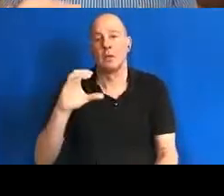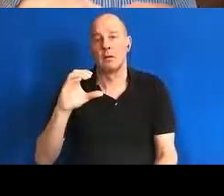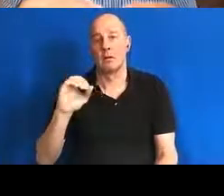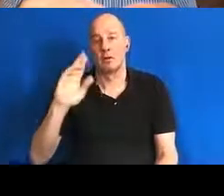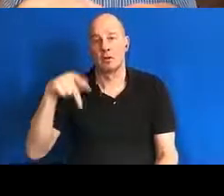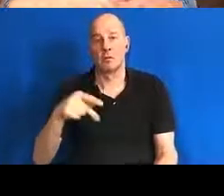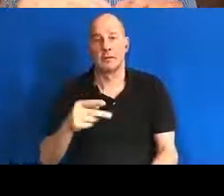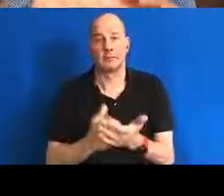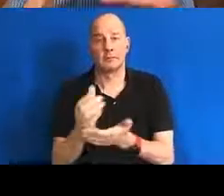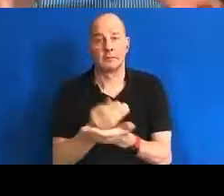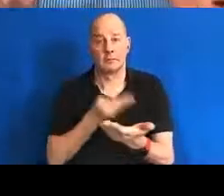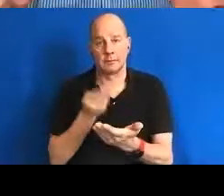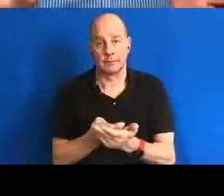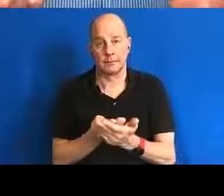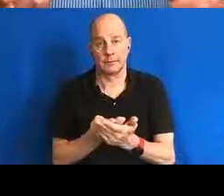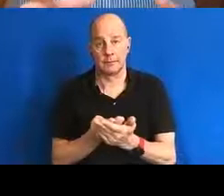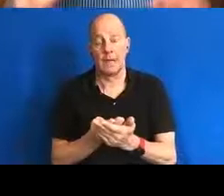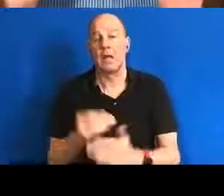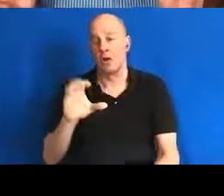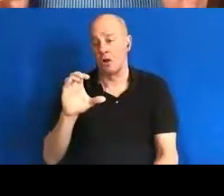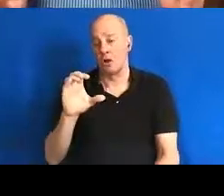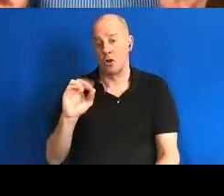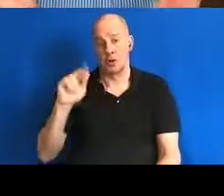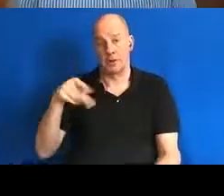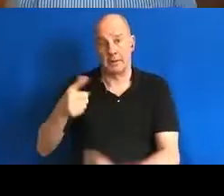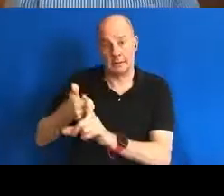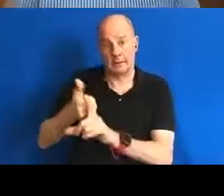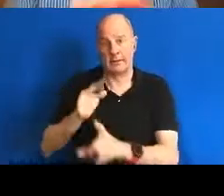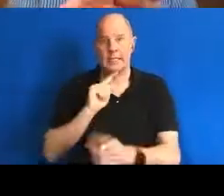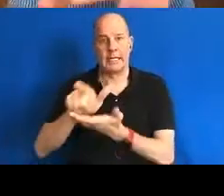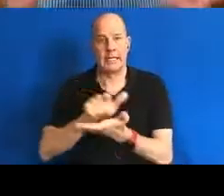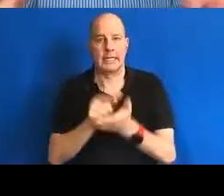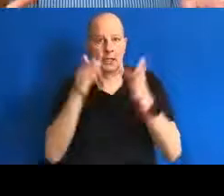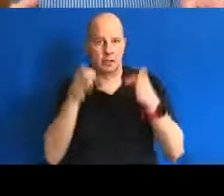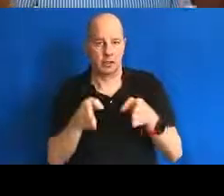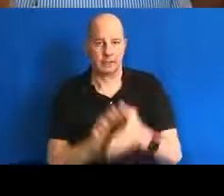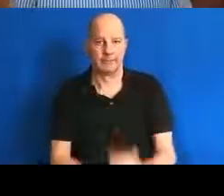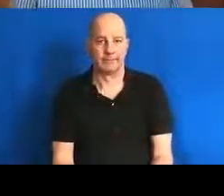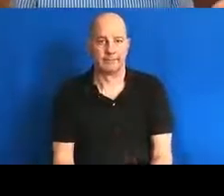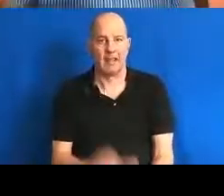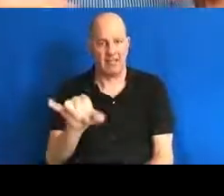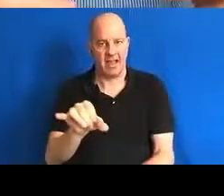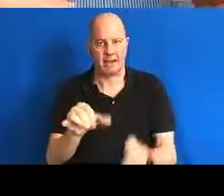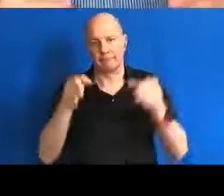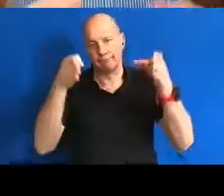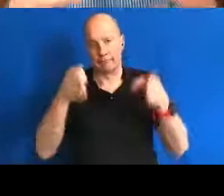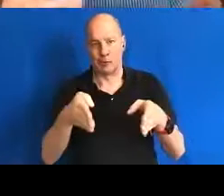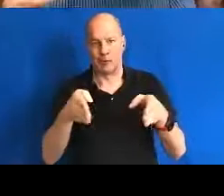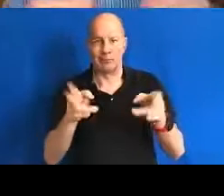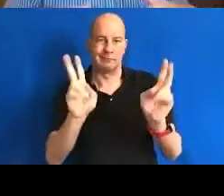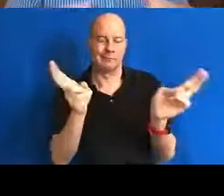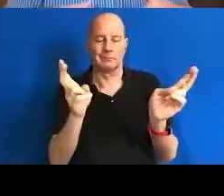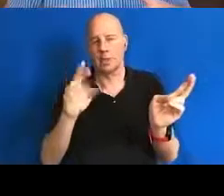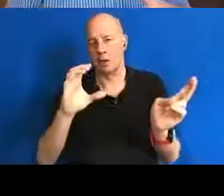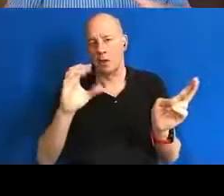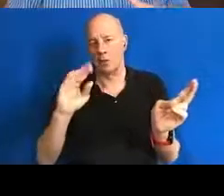they get the corporation itself is a legal person. And so that legal person, the corporation, is taxed. And then when the